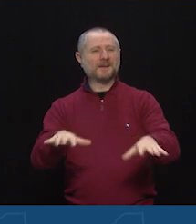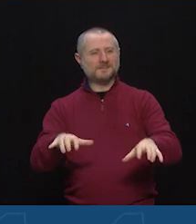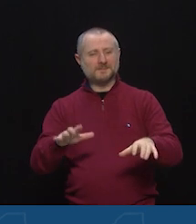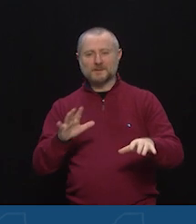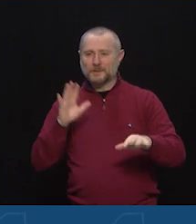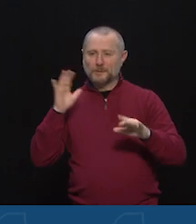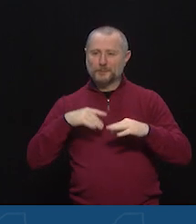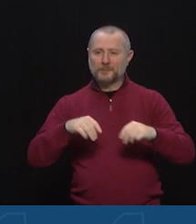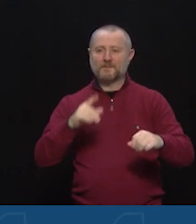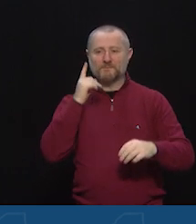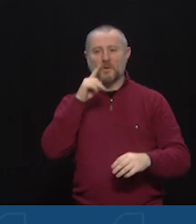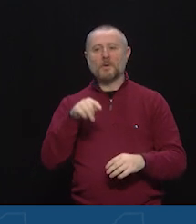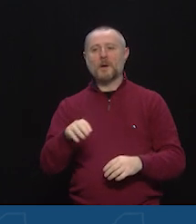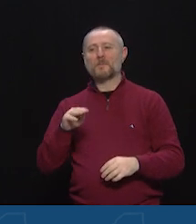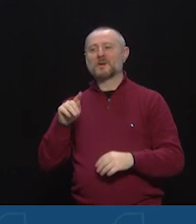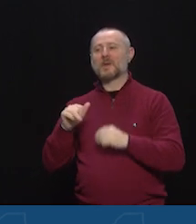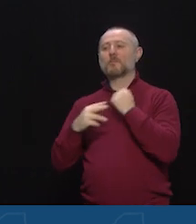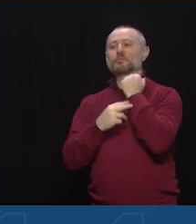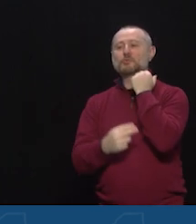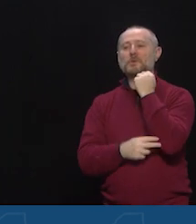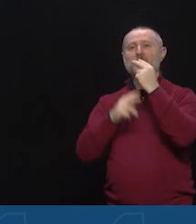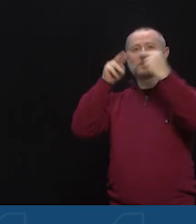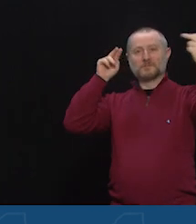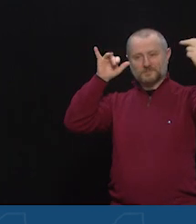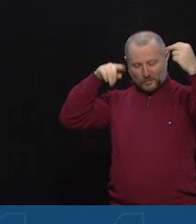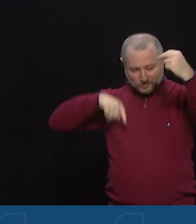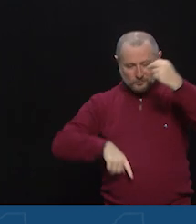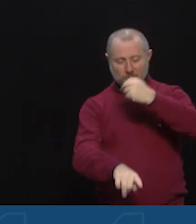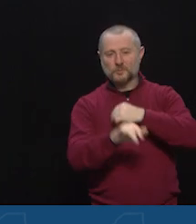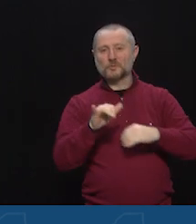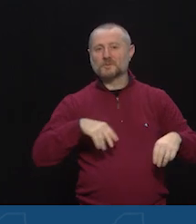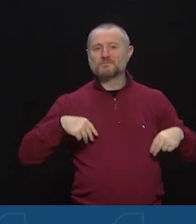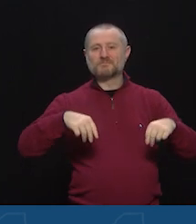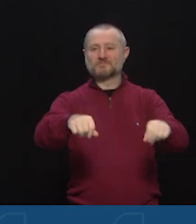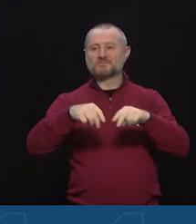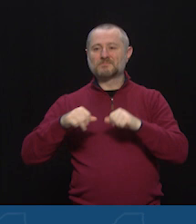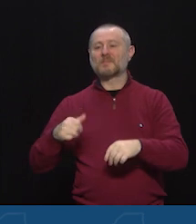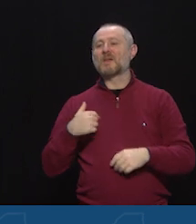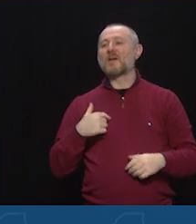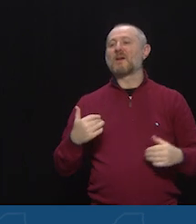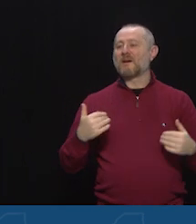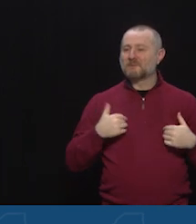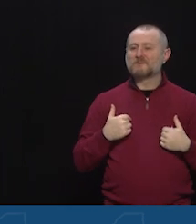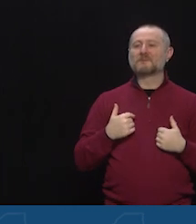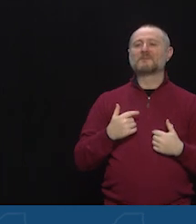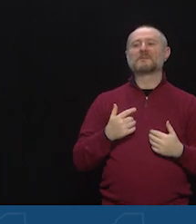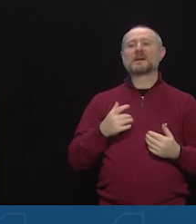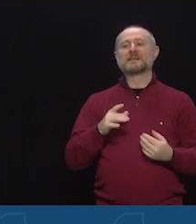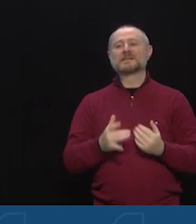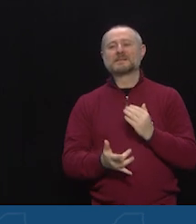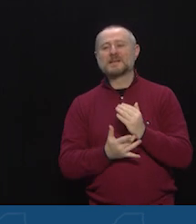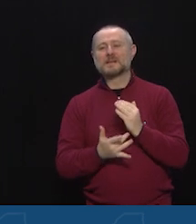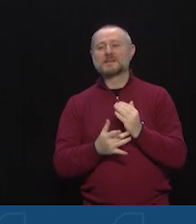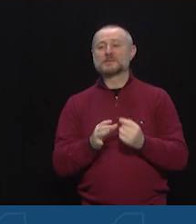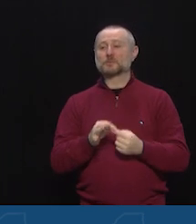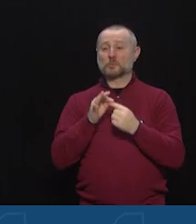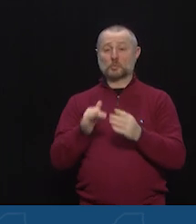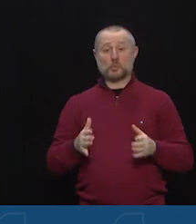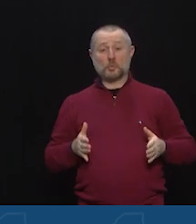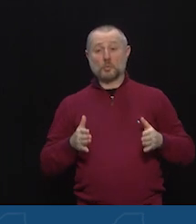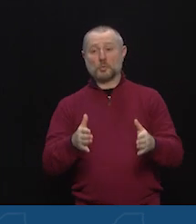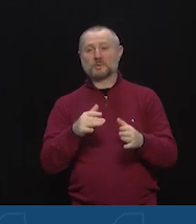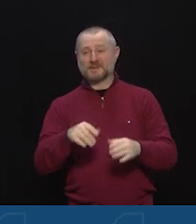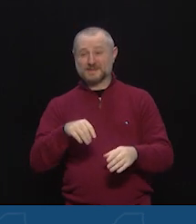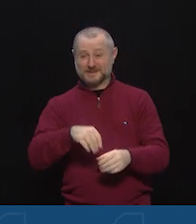MTA bridges and tunnels. Roadway sensors in the MTA district are going to be giving us real-time updates on